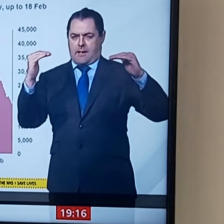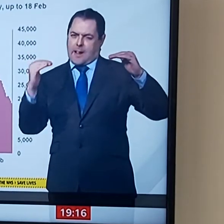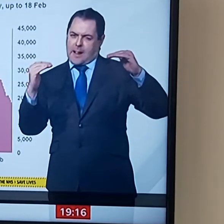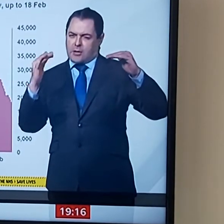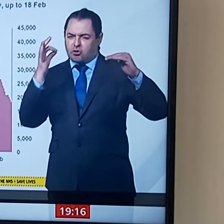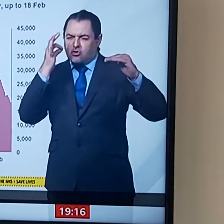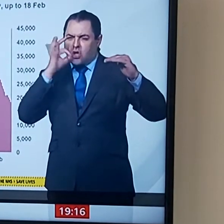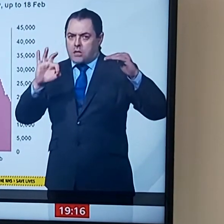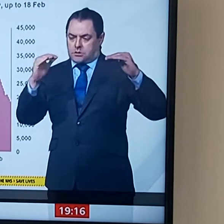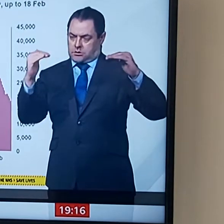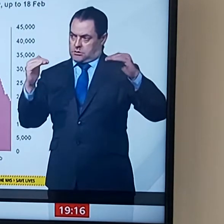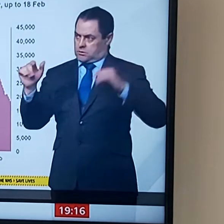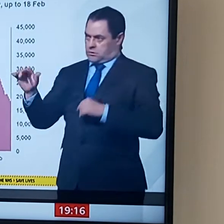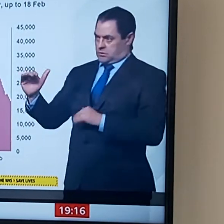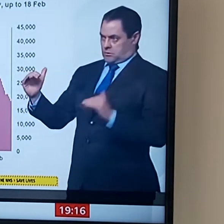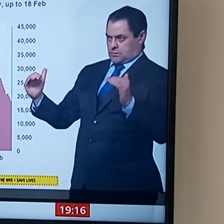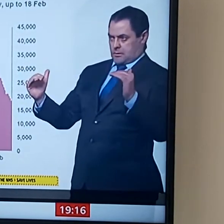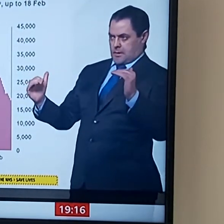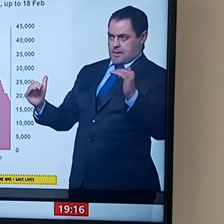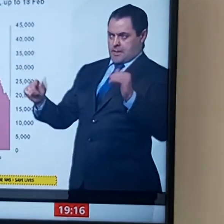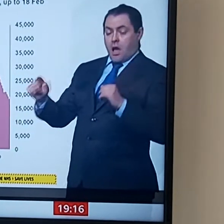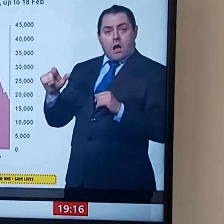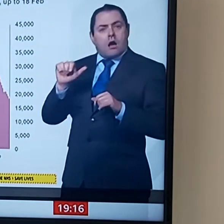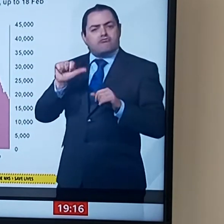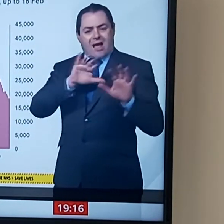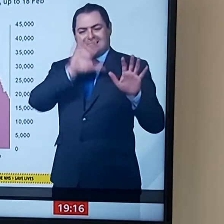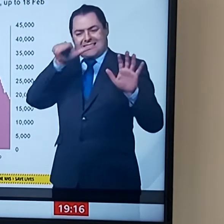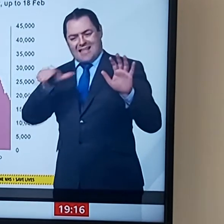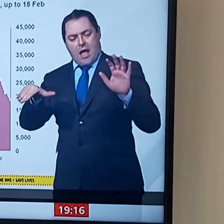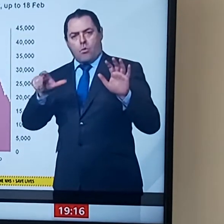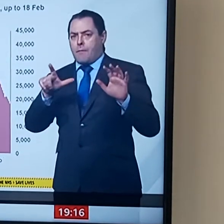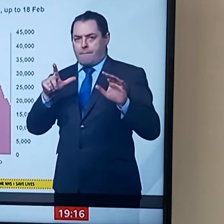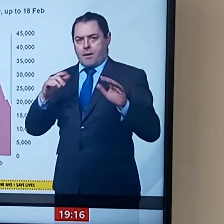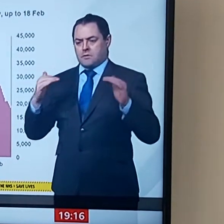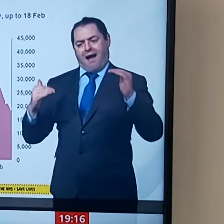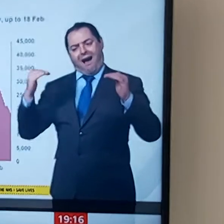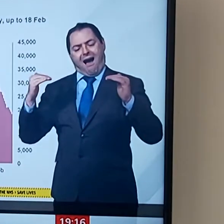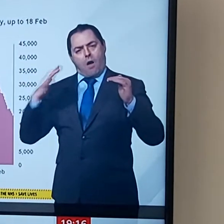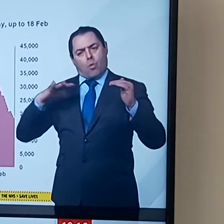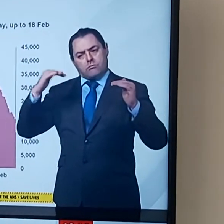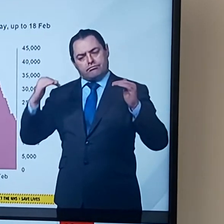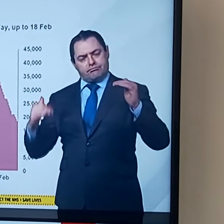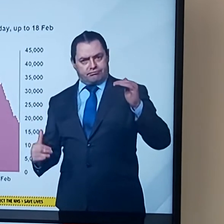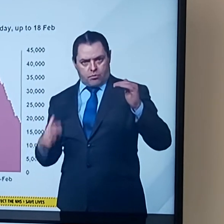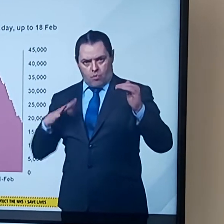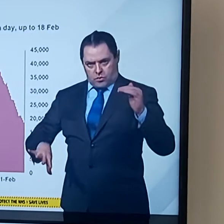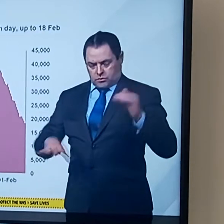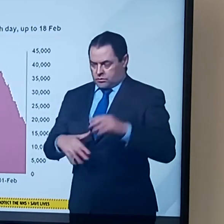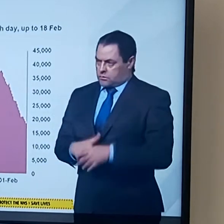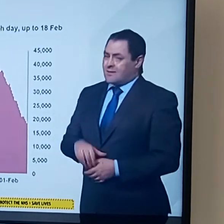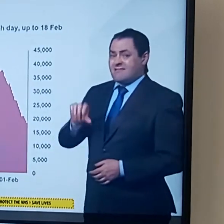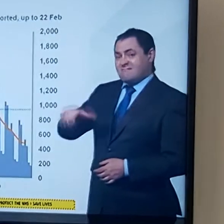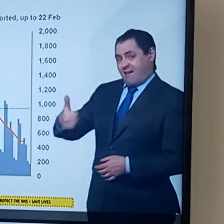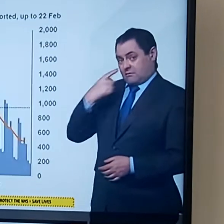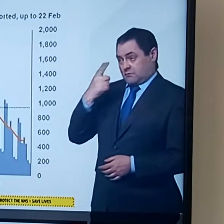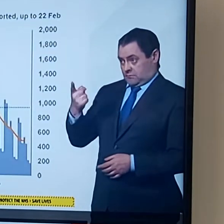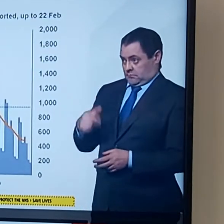year. So definitely things are heading in the right way, but remain at a high level. Next slide, please.